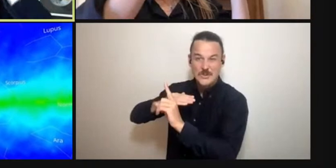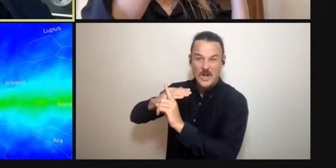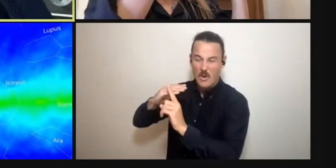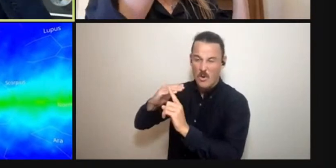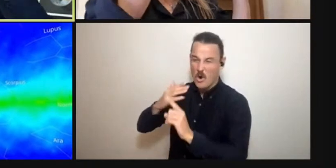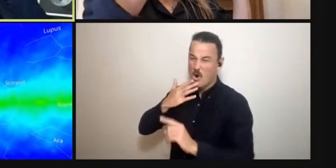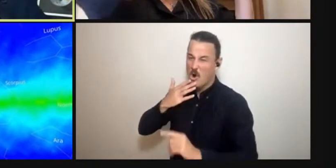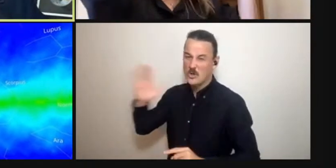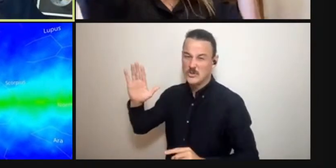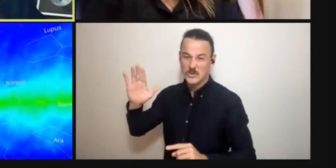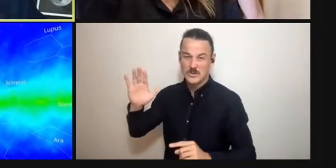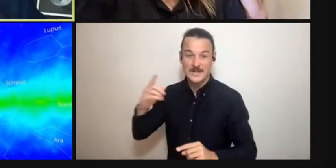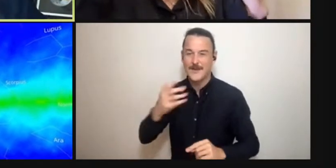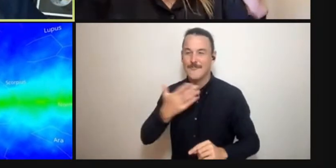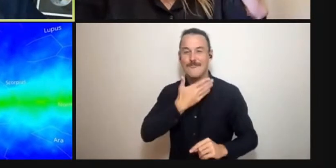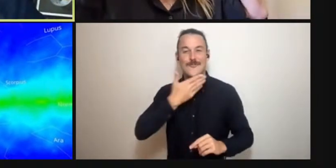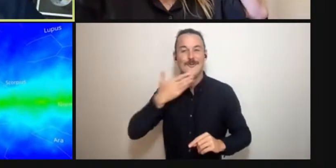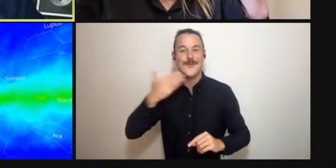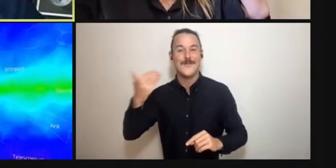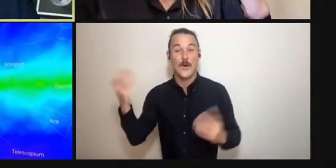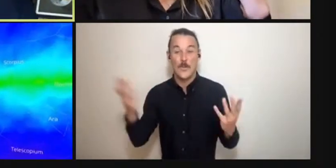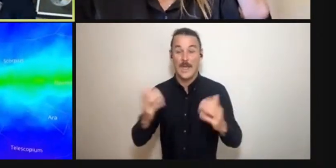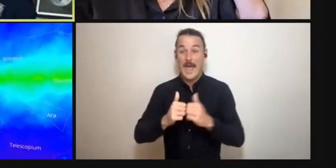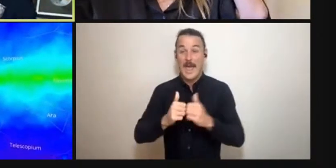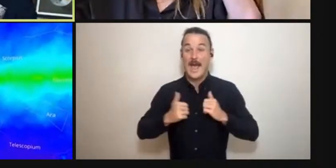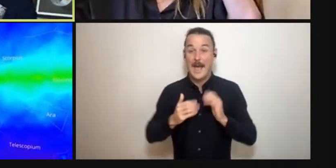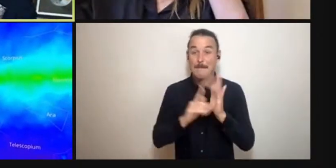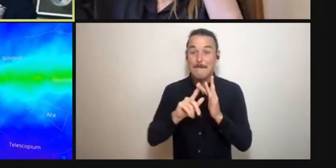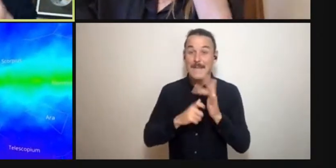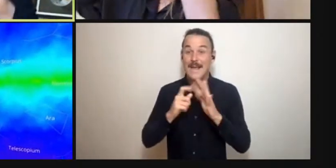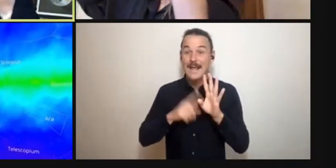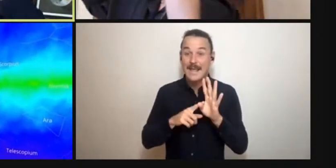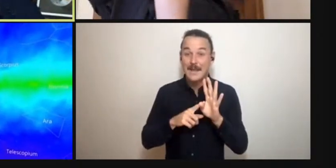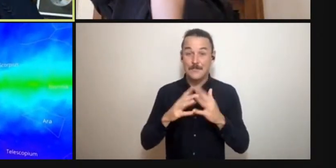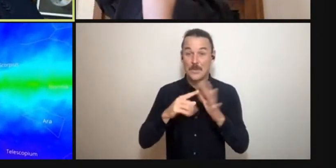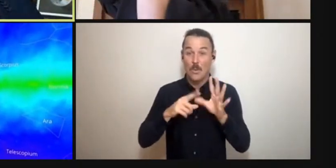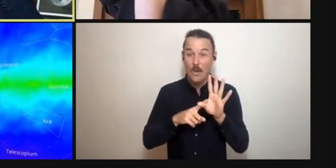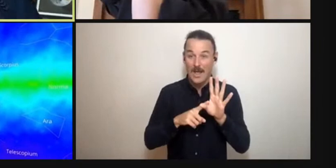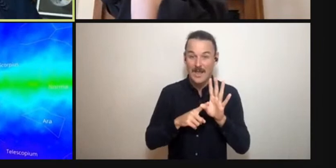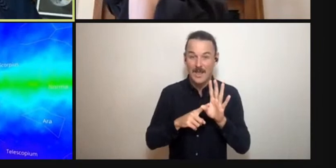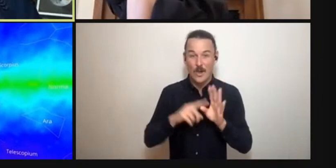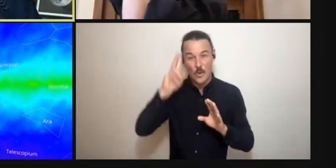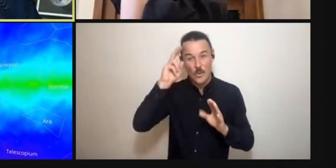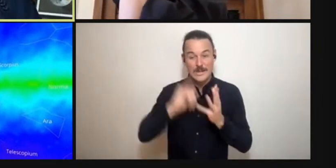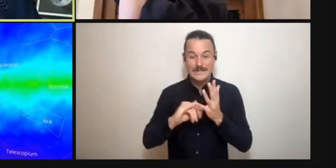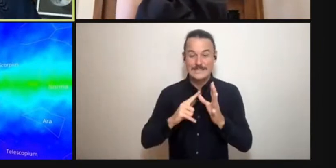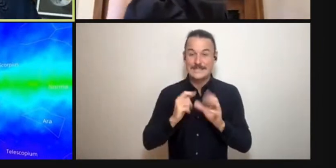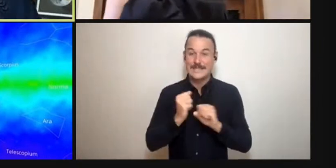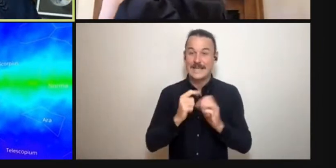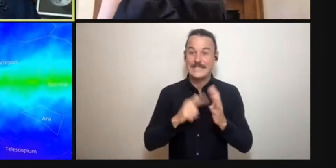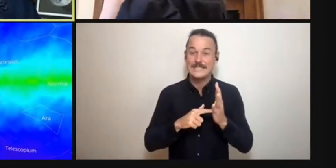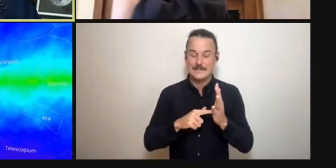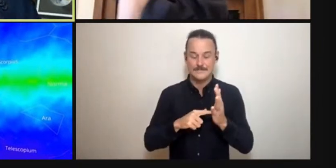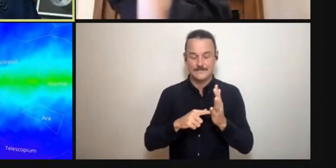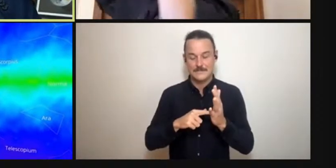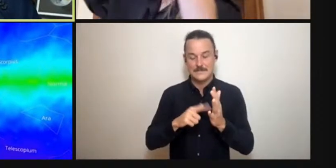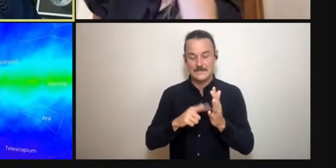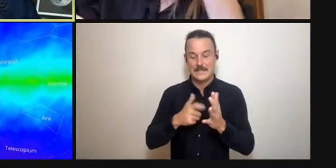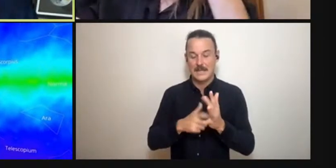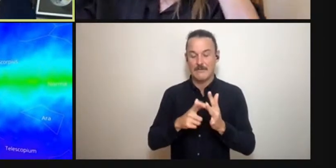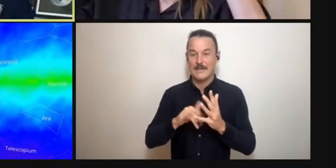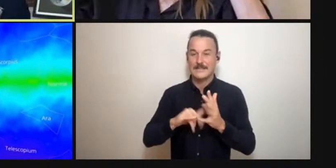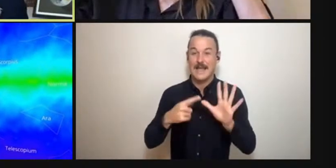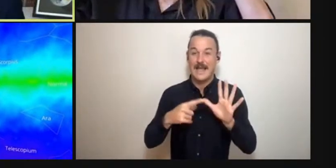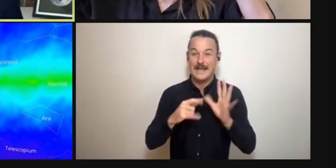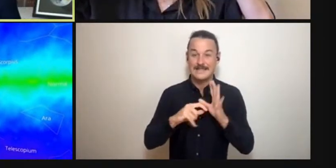middle of our Milky Way, called Sagittarius A star. It's the little yellow dot. You can see it's glowing a little bright there.